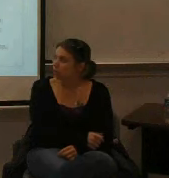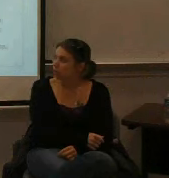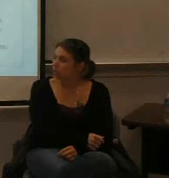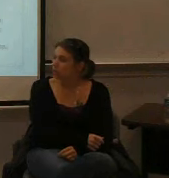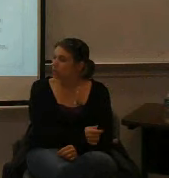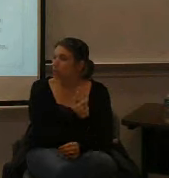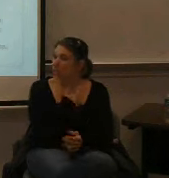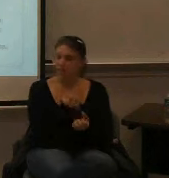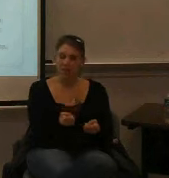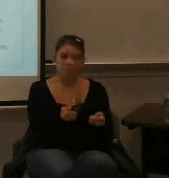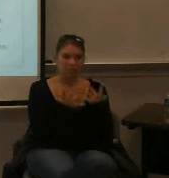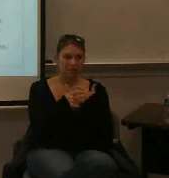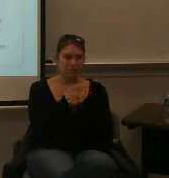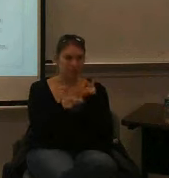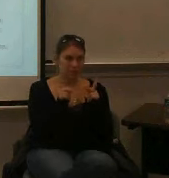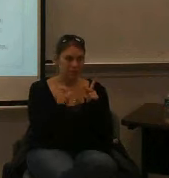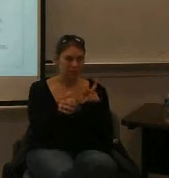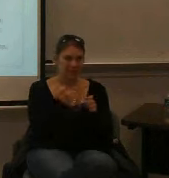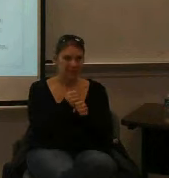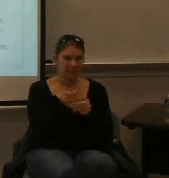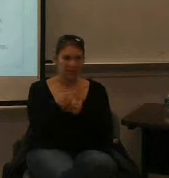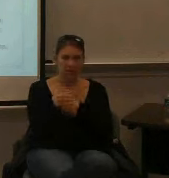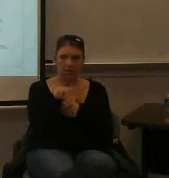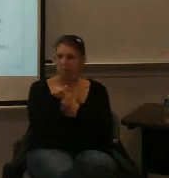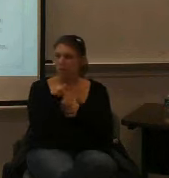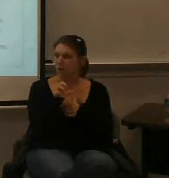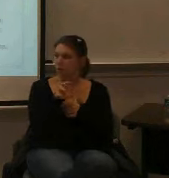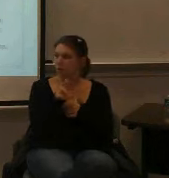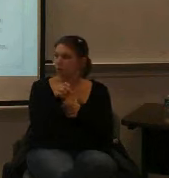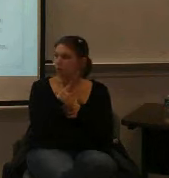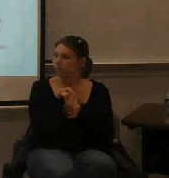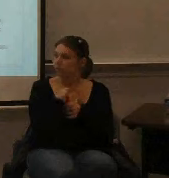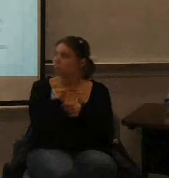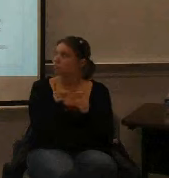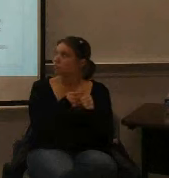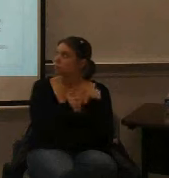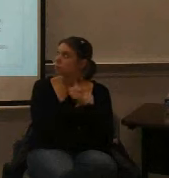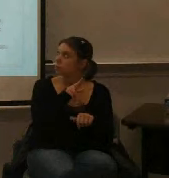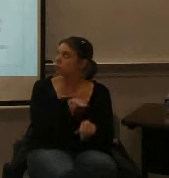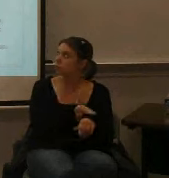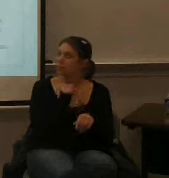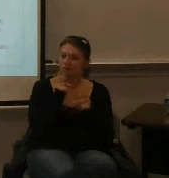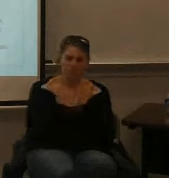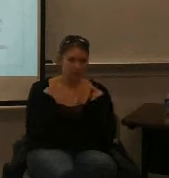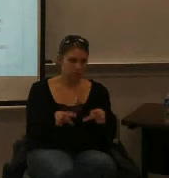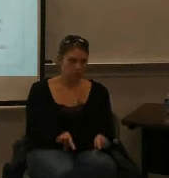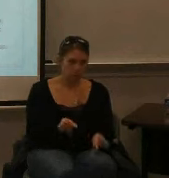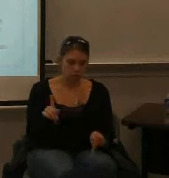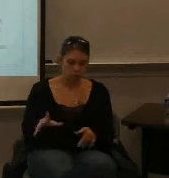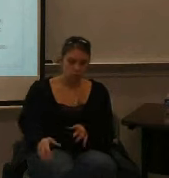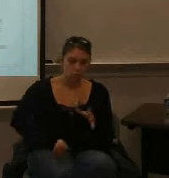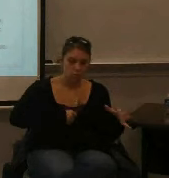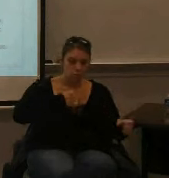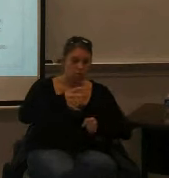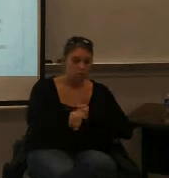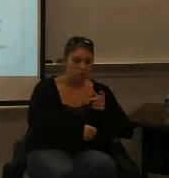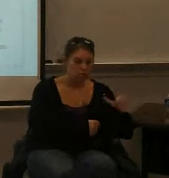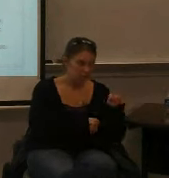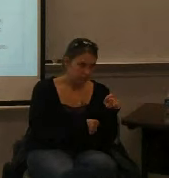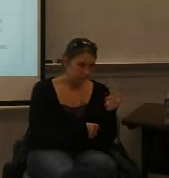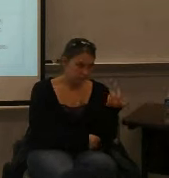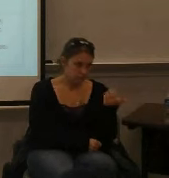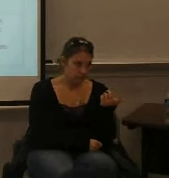So there's a lot of times when people need to take macrophytes out, and the most common one is probably just a physical. You just remove them. You just remove